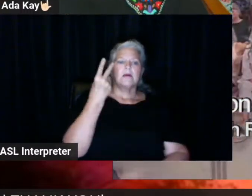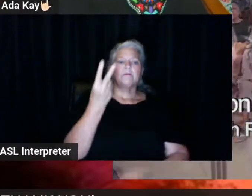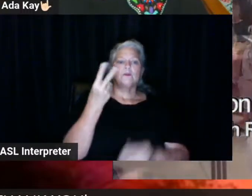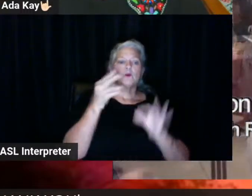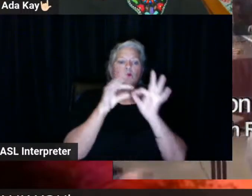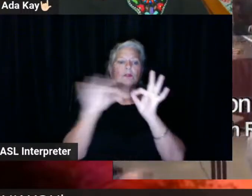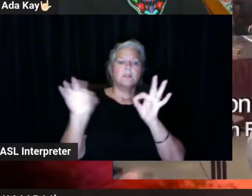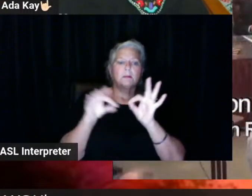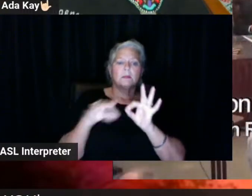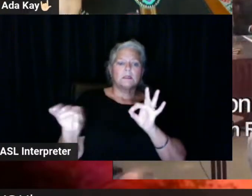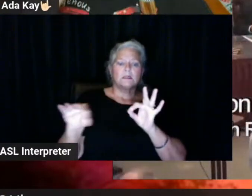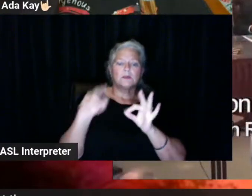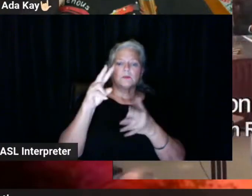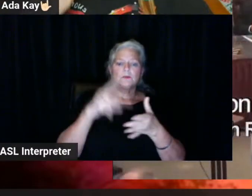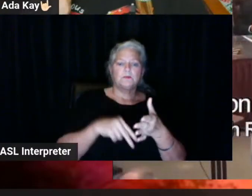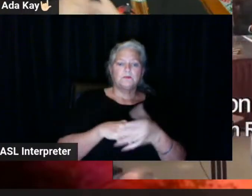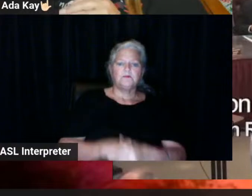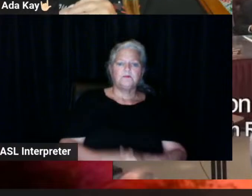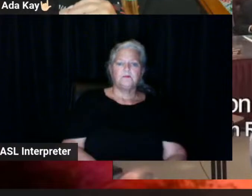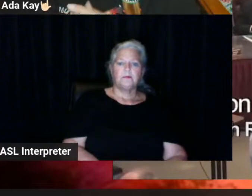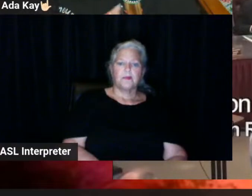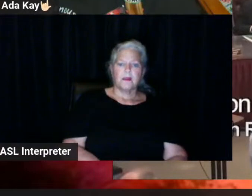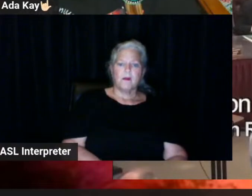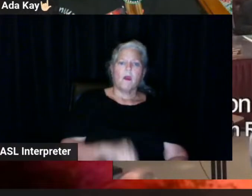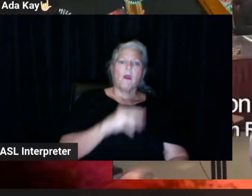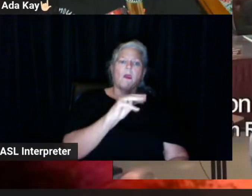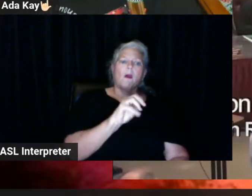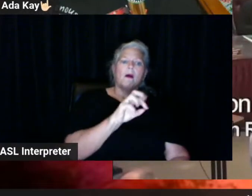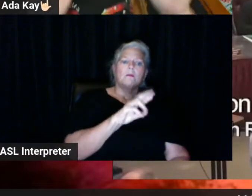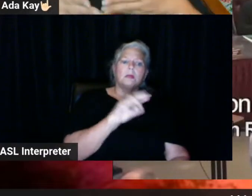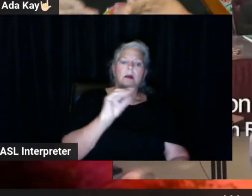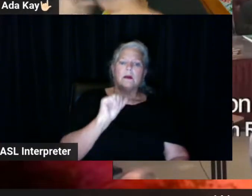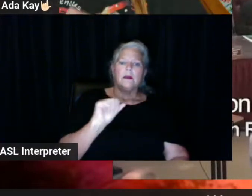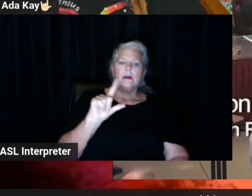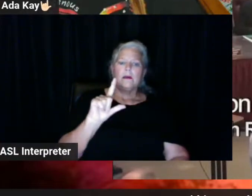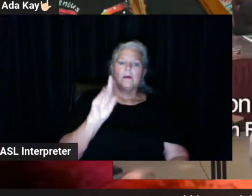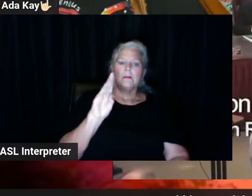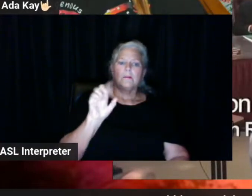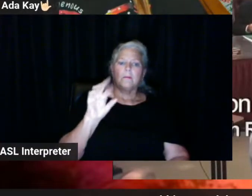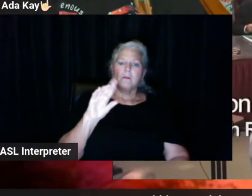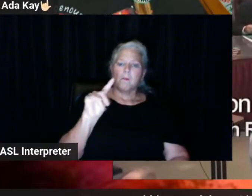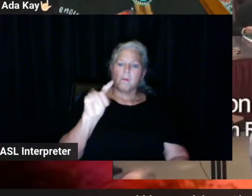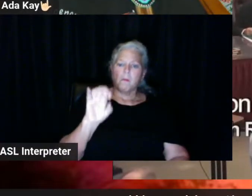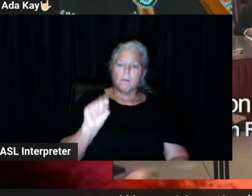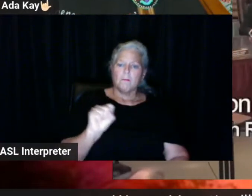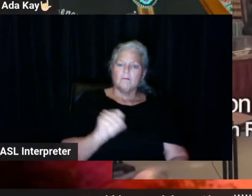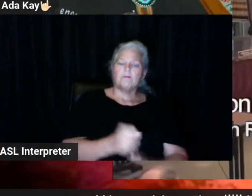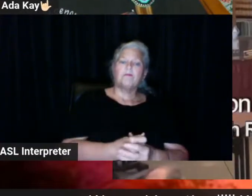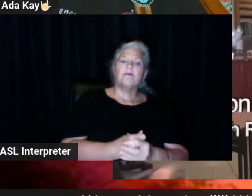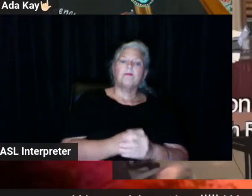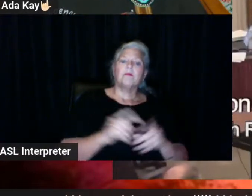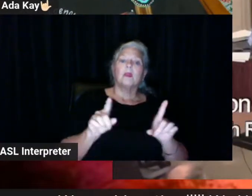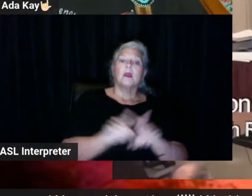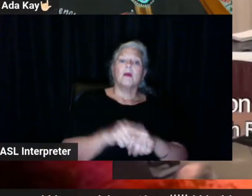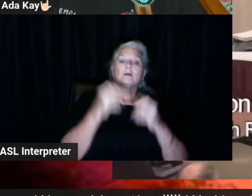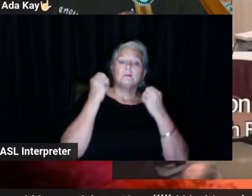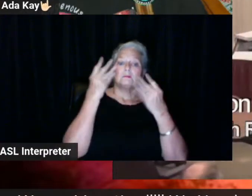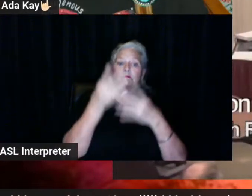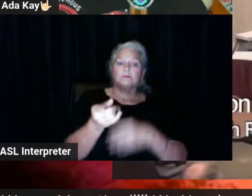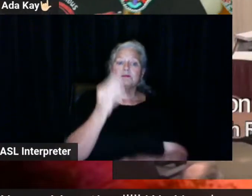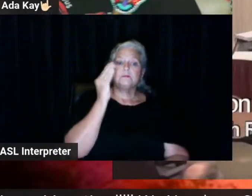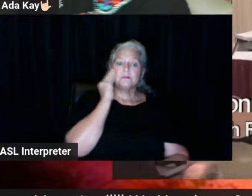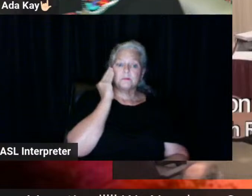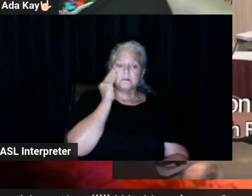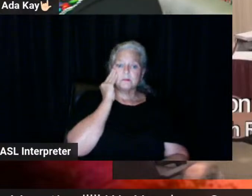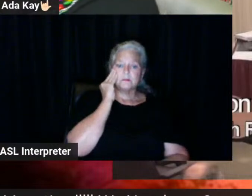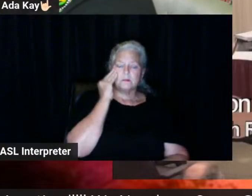read. So, Mr. Albert, do you want to go first? Yeah, I'll go first. Okay, as many of you know,